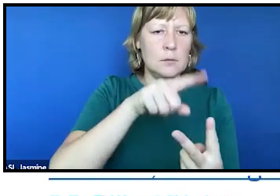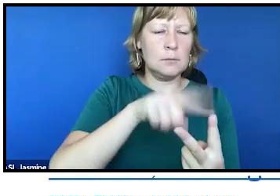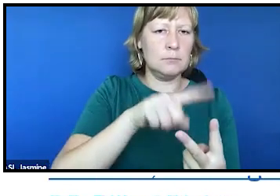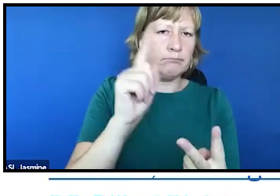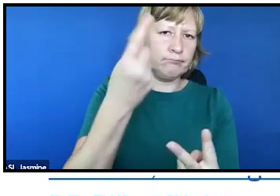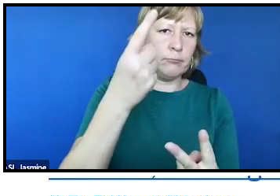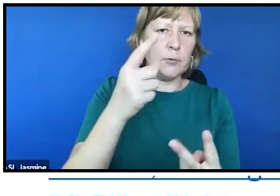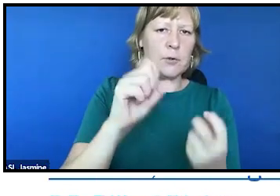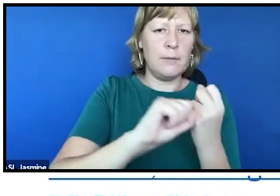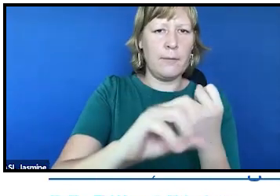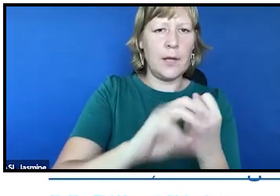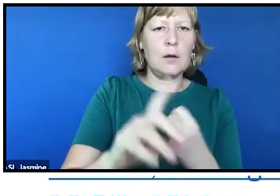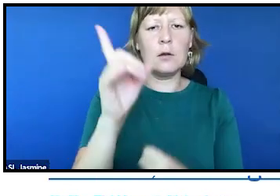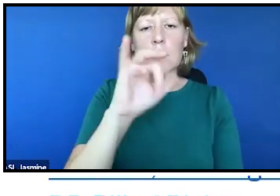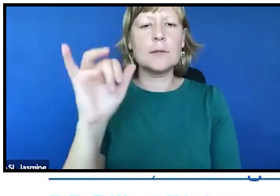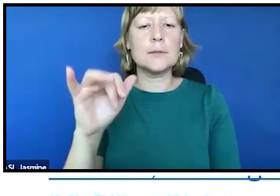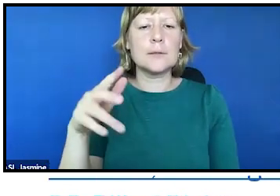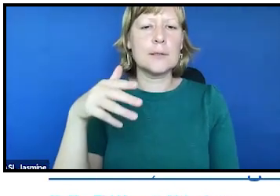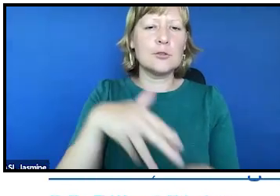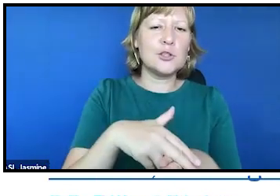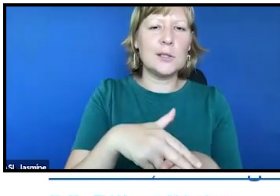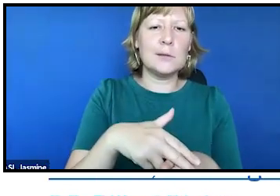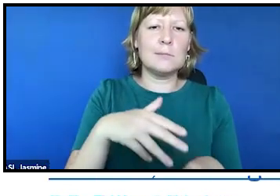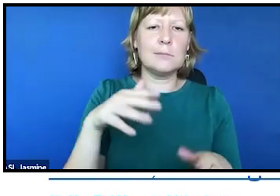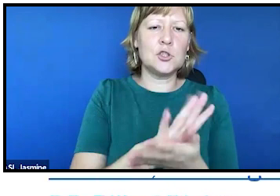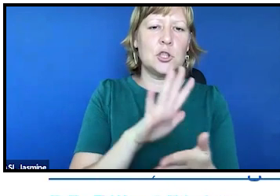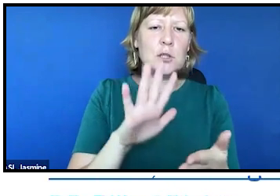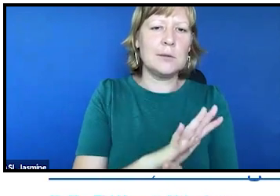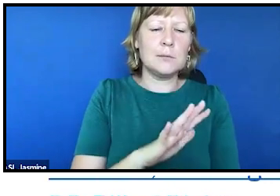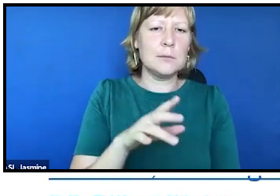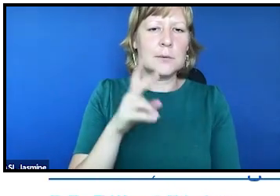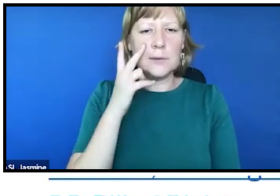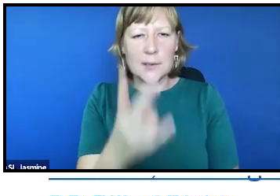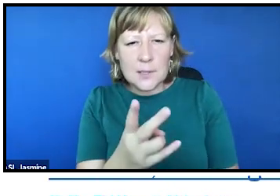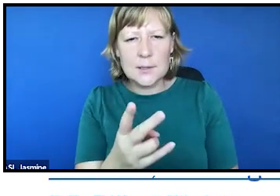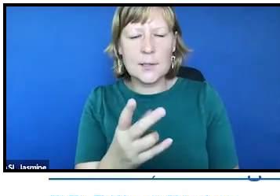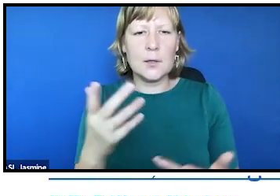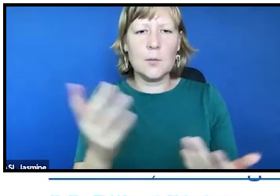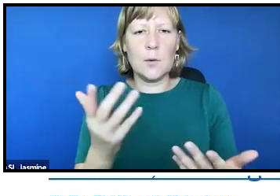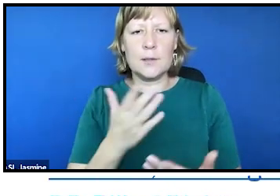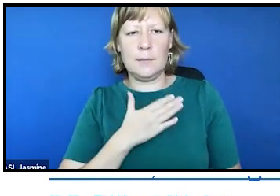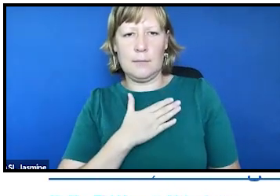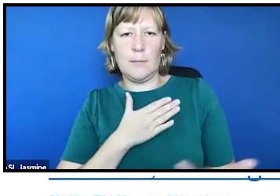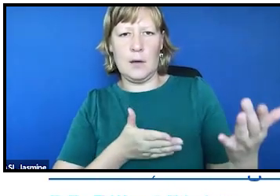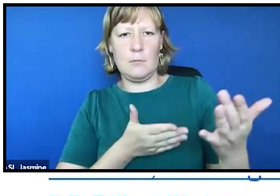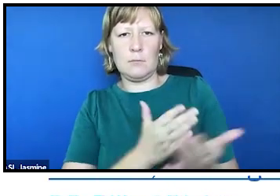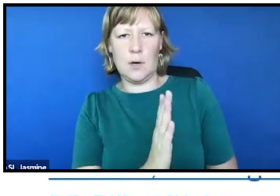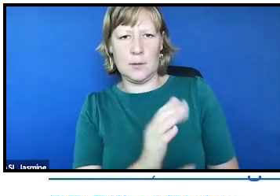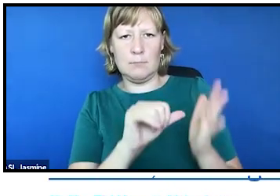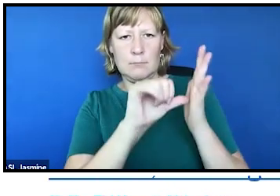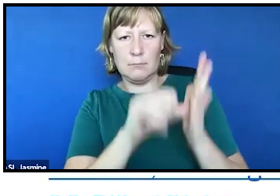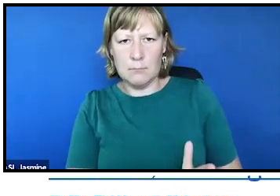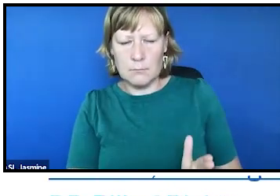is meant to be like a cheat sheet on what your rights are in that topic. So on this screen, you'll see an image of